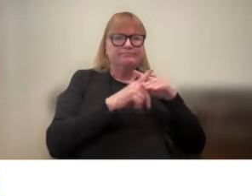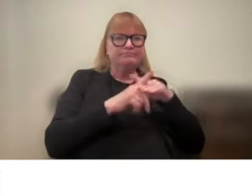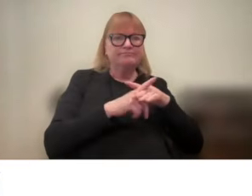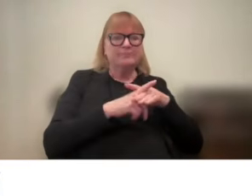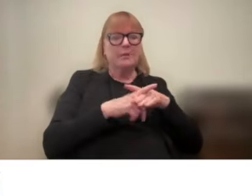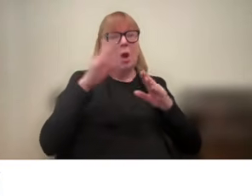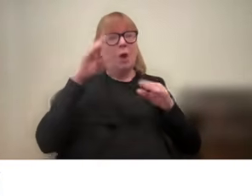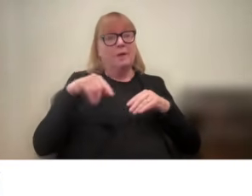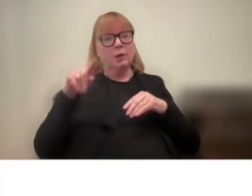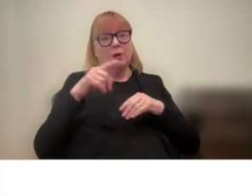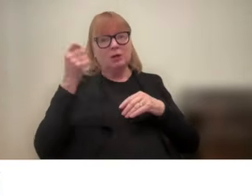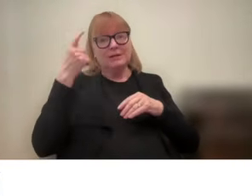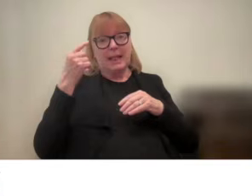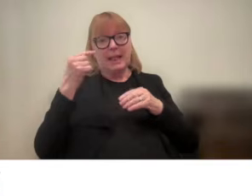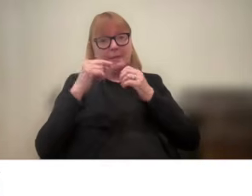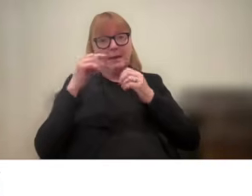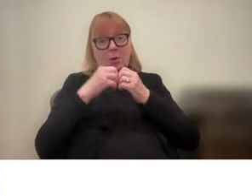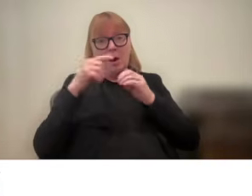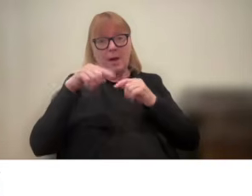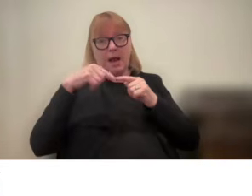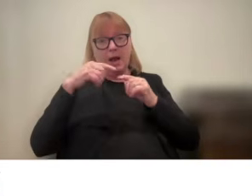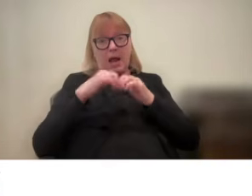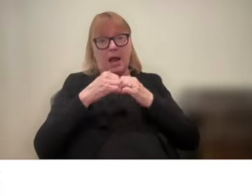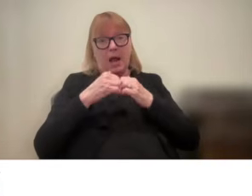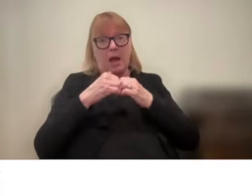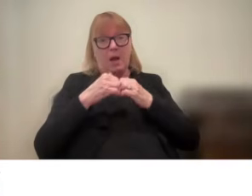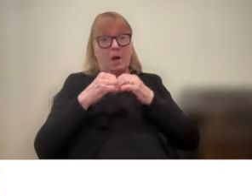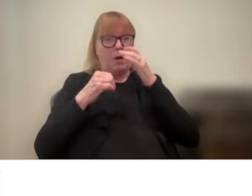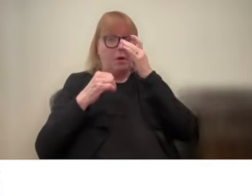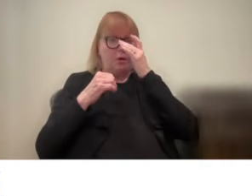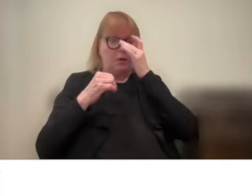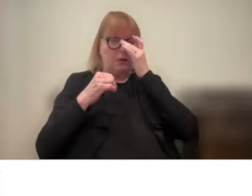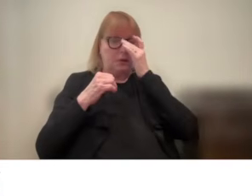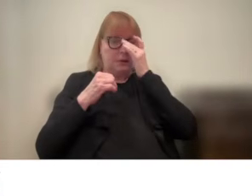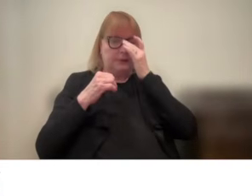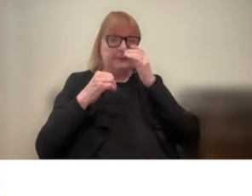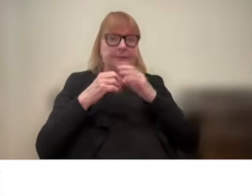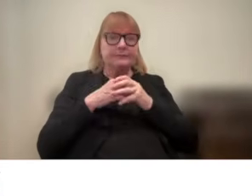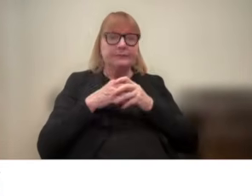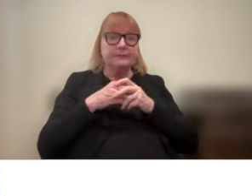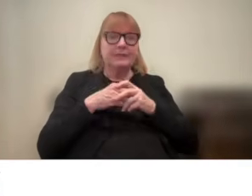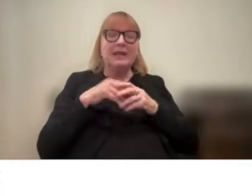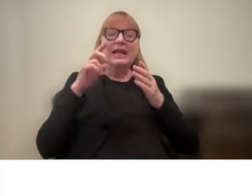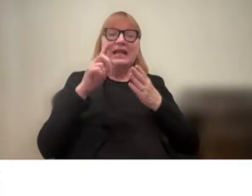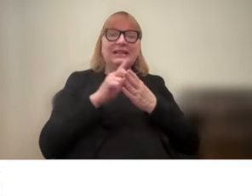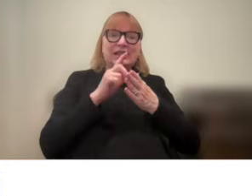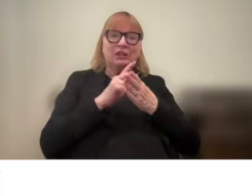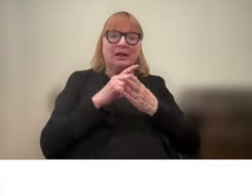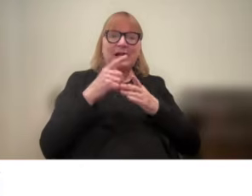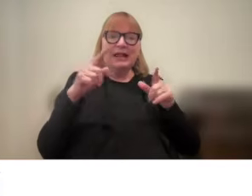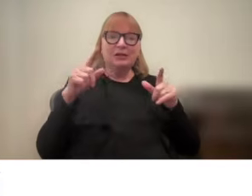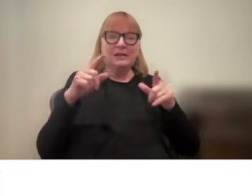exist. Hopefully, you understand a little bit more about how, um, you know, digital literacy